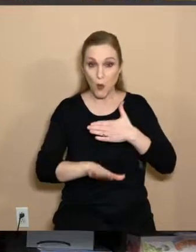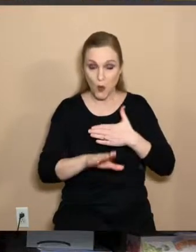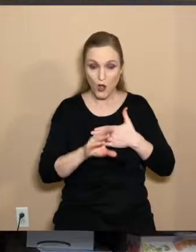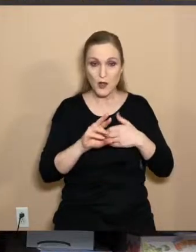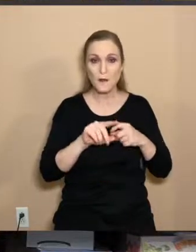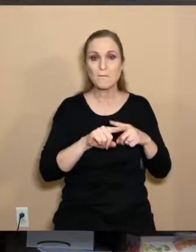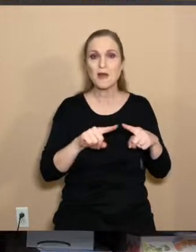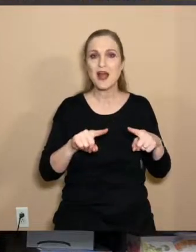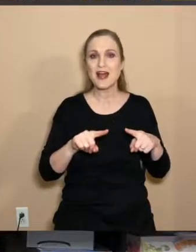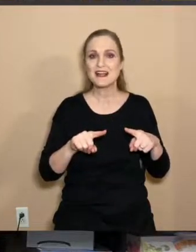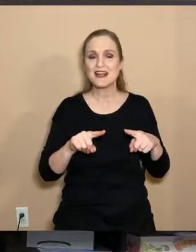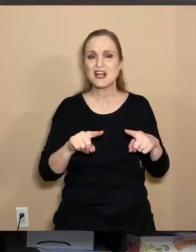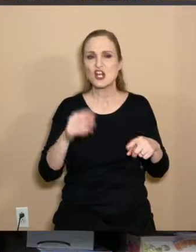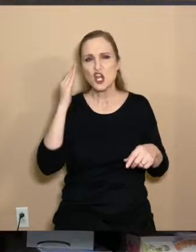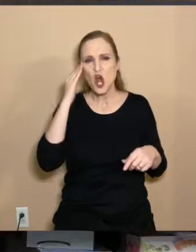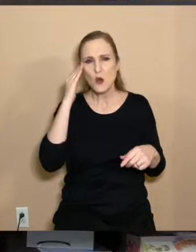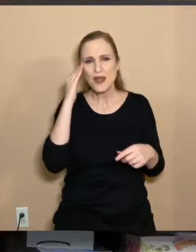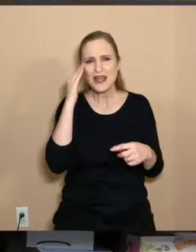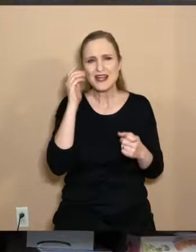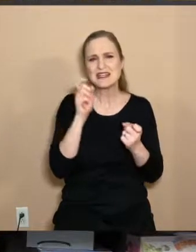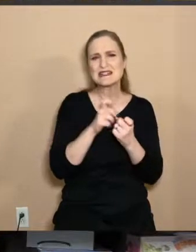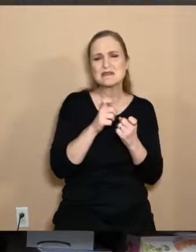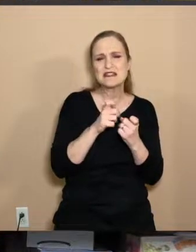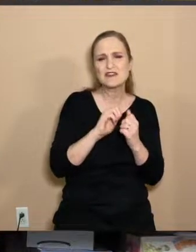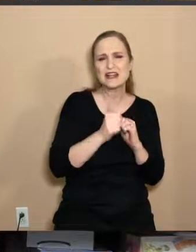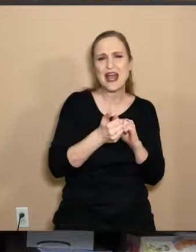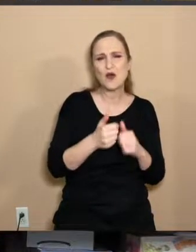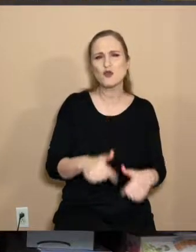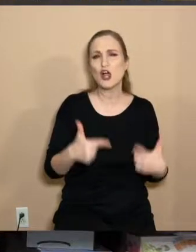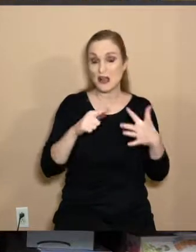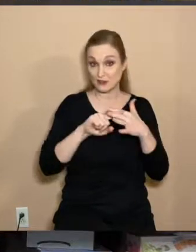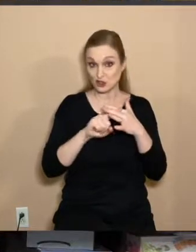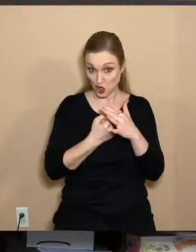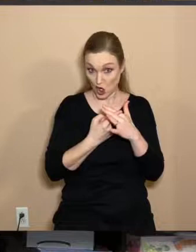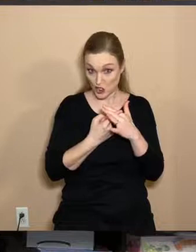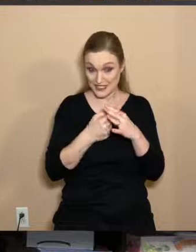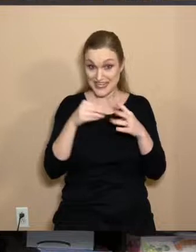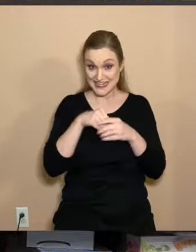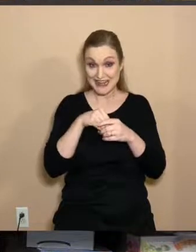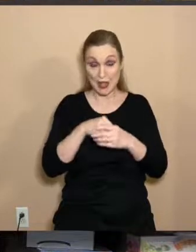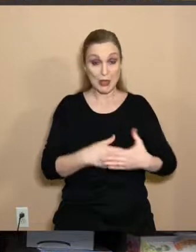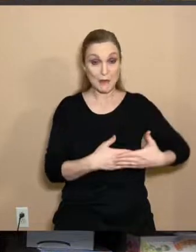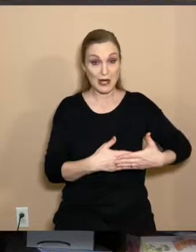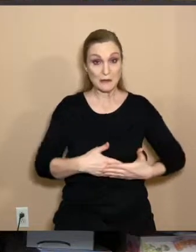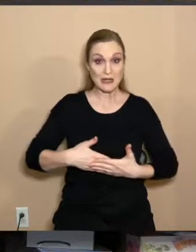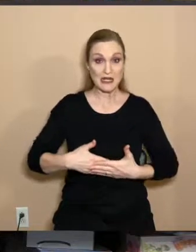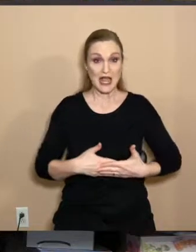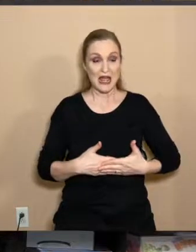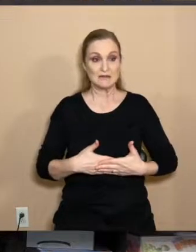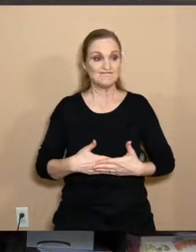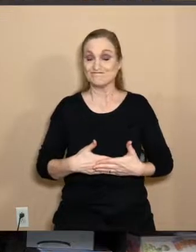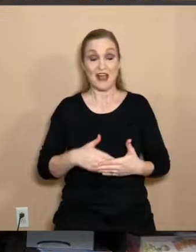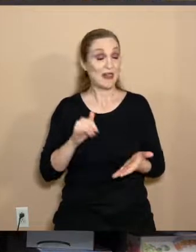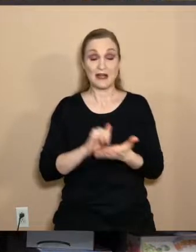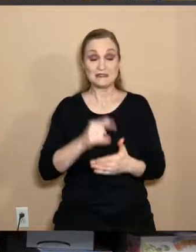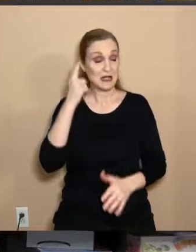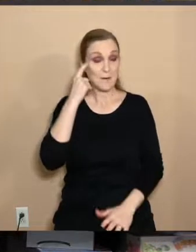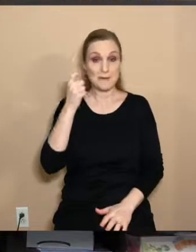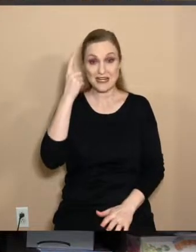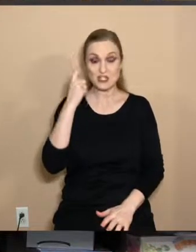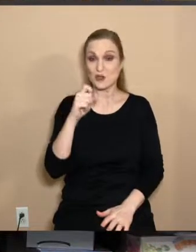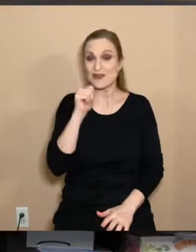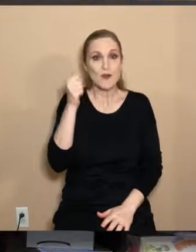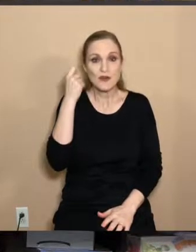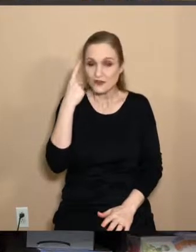born. But as far as knowing exactly how life comes to that fetus, that is a mystery to